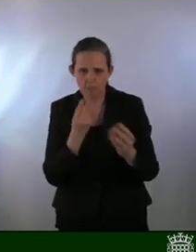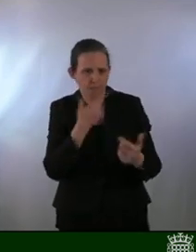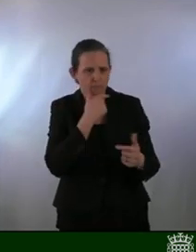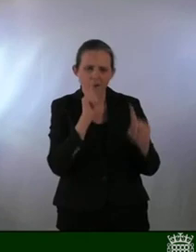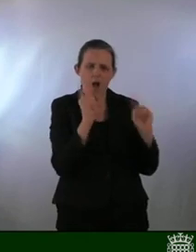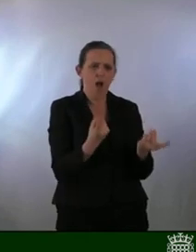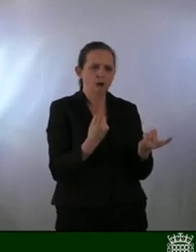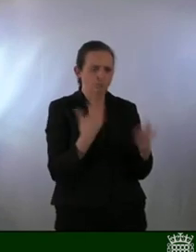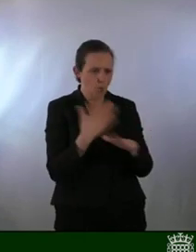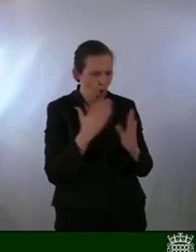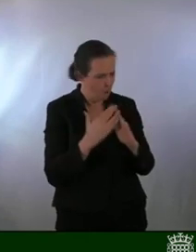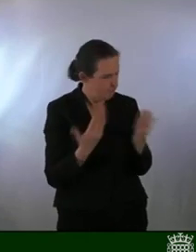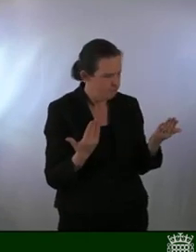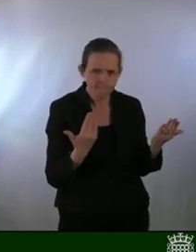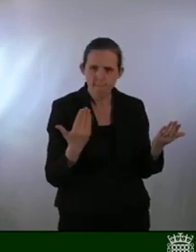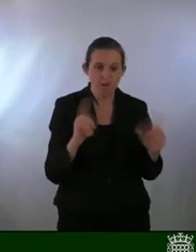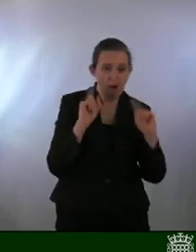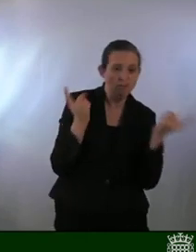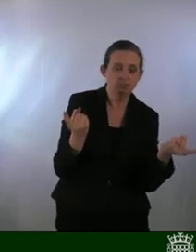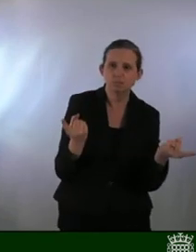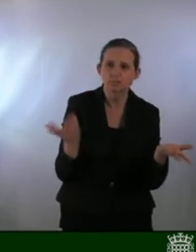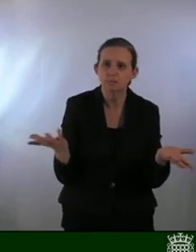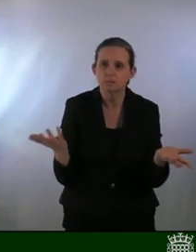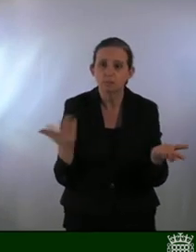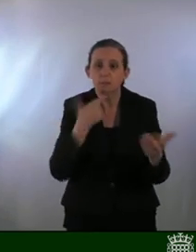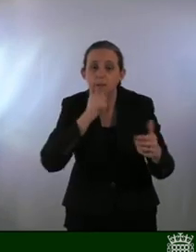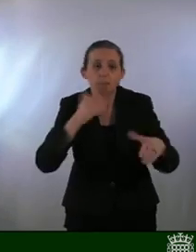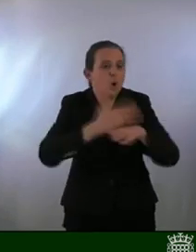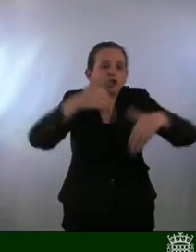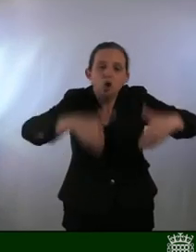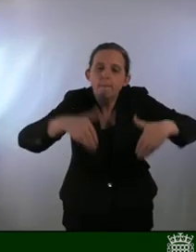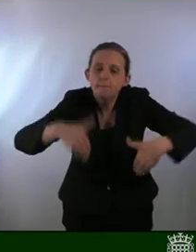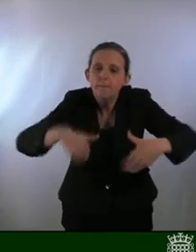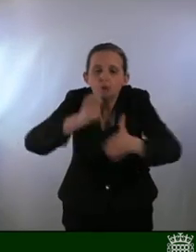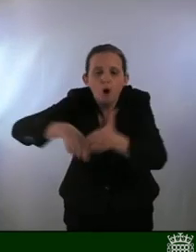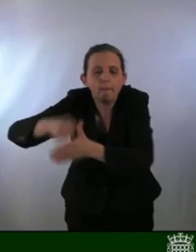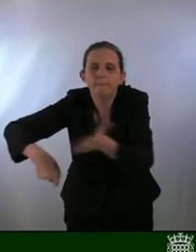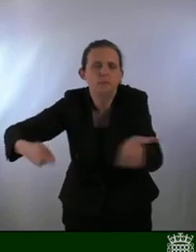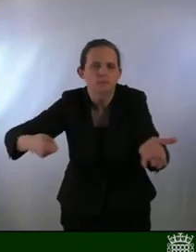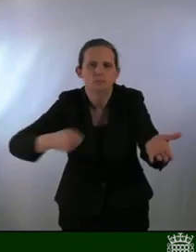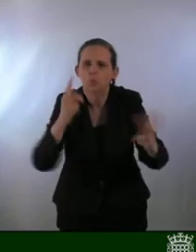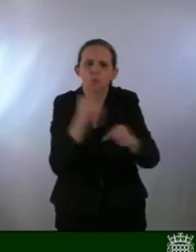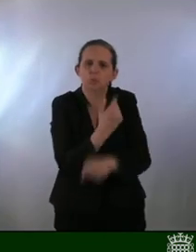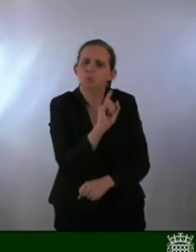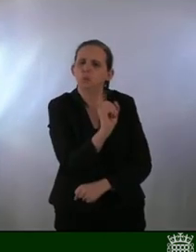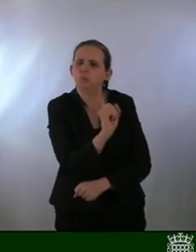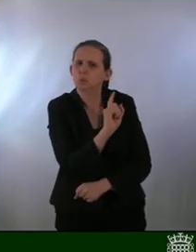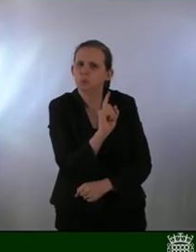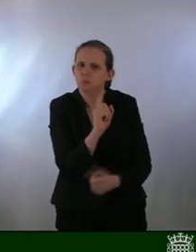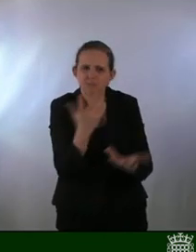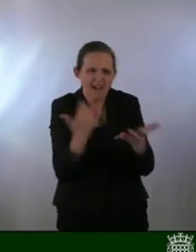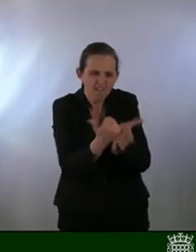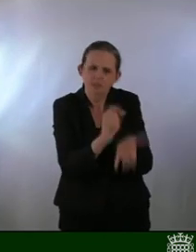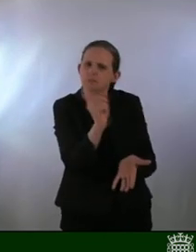home because of their occupation? Millions who work in the retail sector, for example. Secondly, today